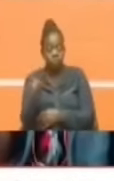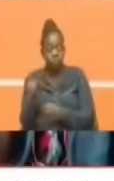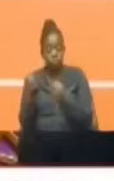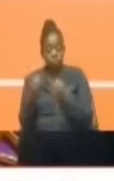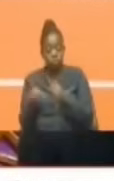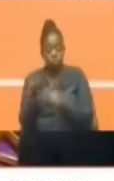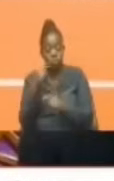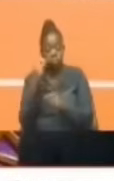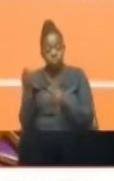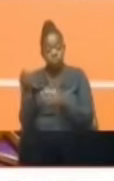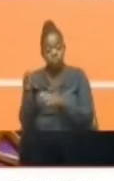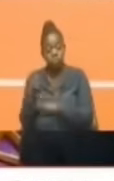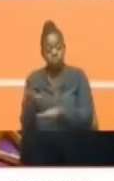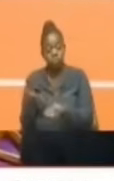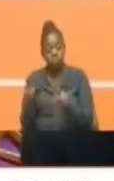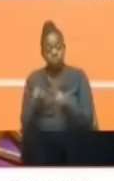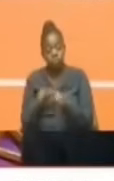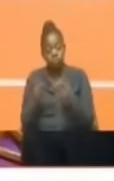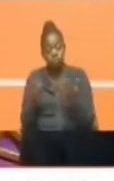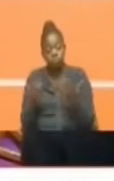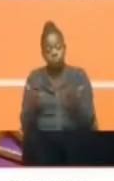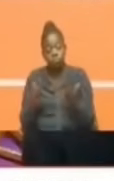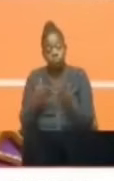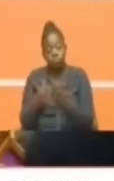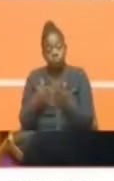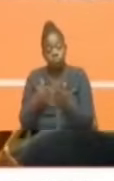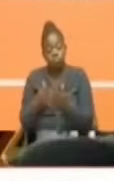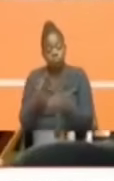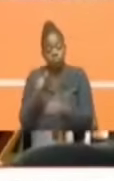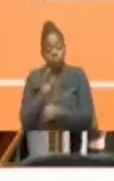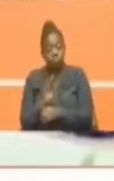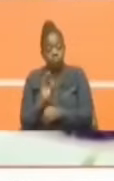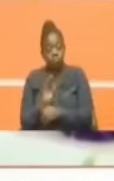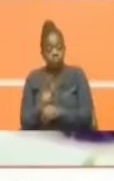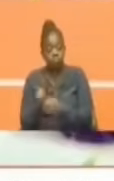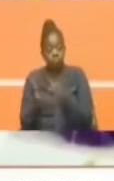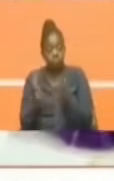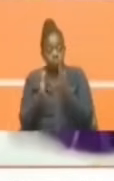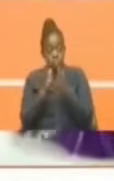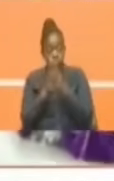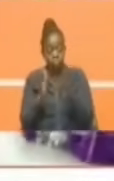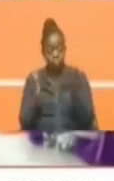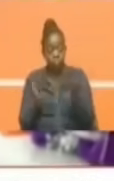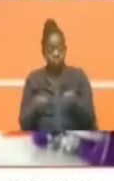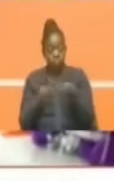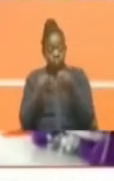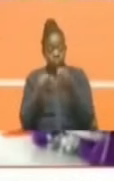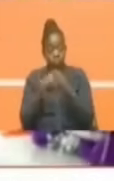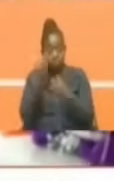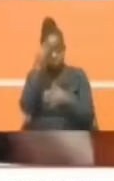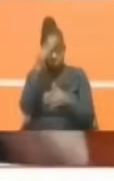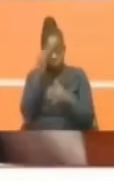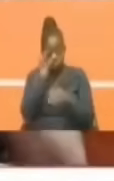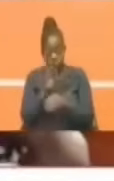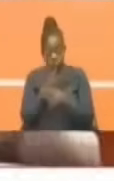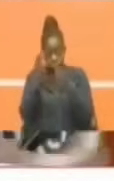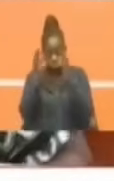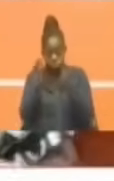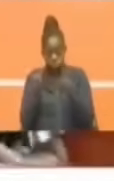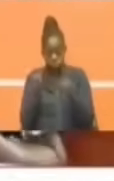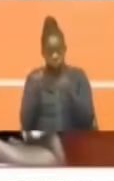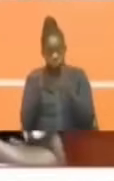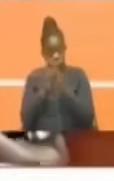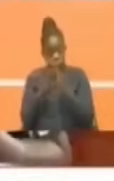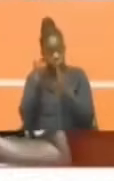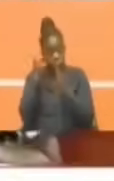ababibira mnebatu uka lukule miso ugenda mwekerezi yogusabira ayudin sunga lwache kerezi ya sara ukusabira abafuna